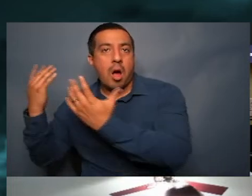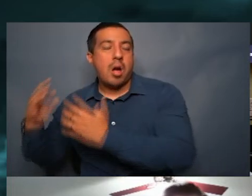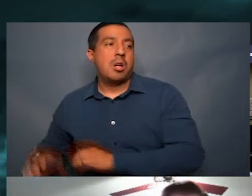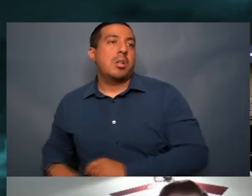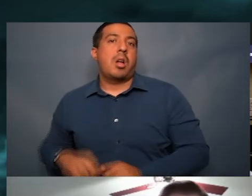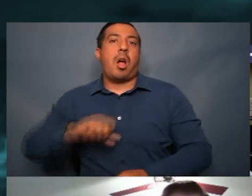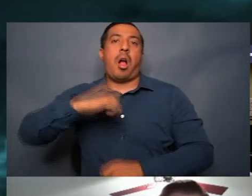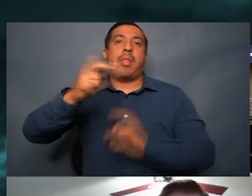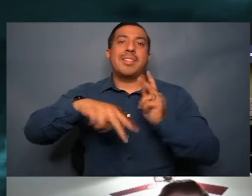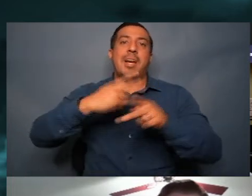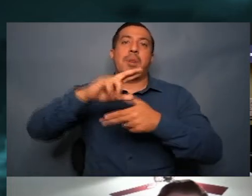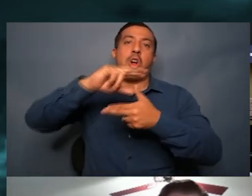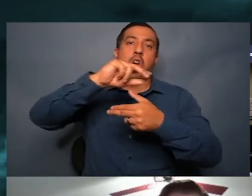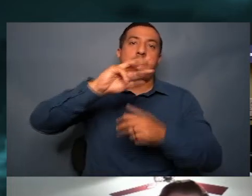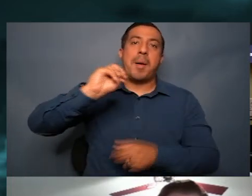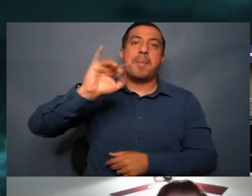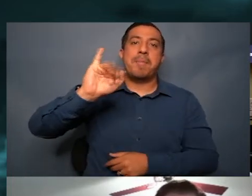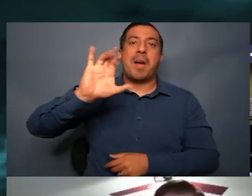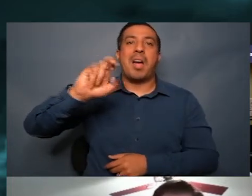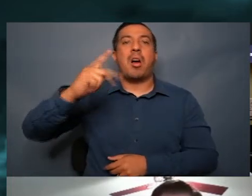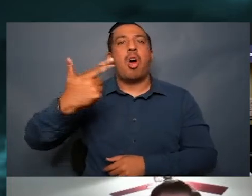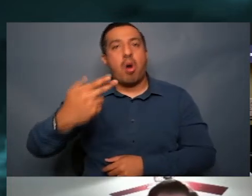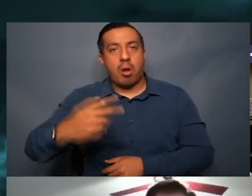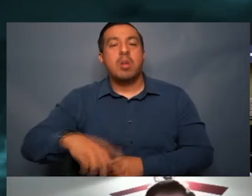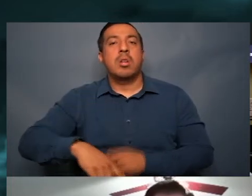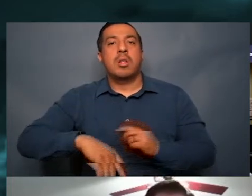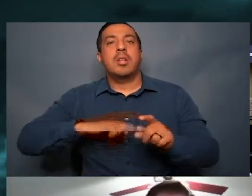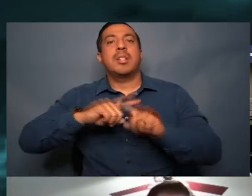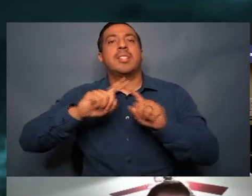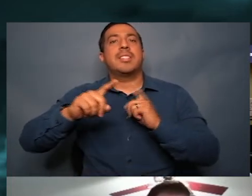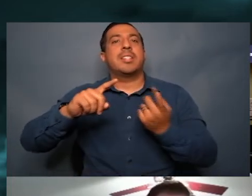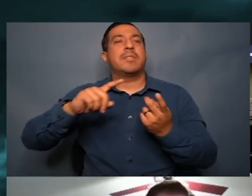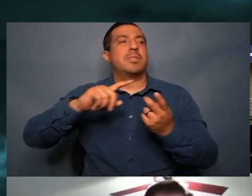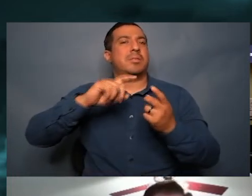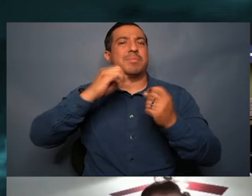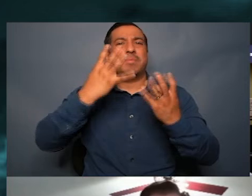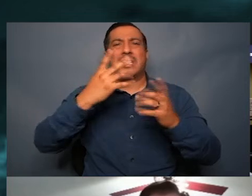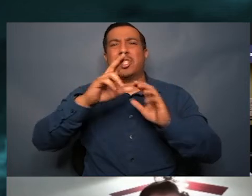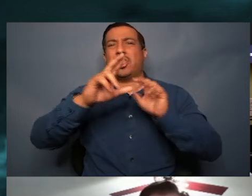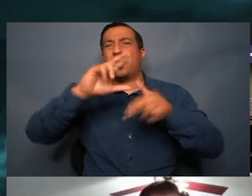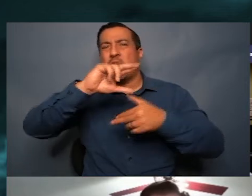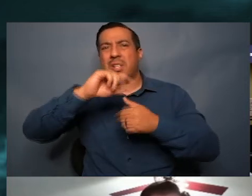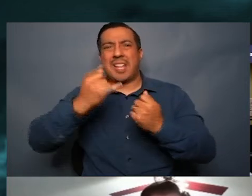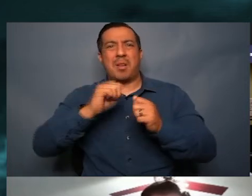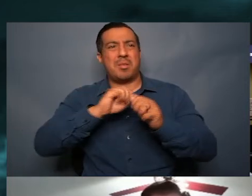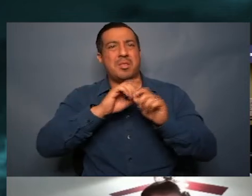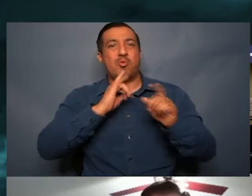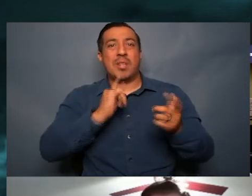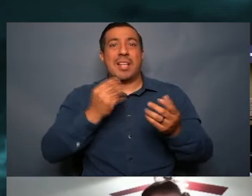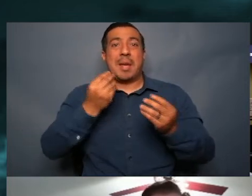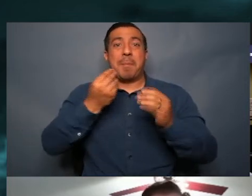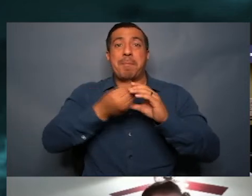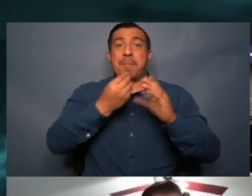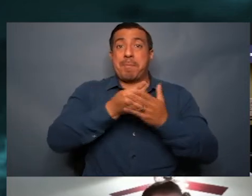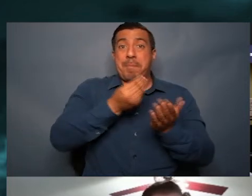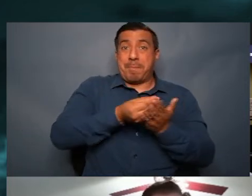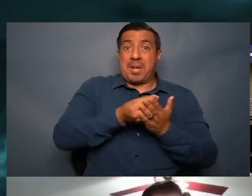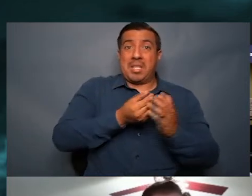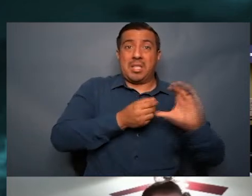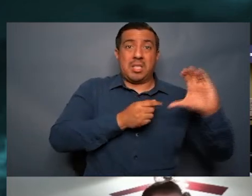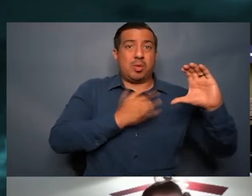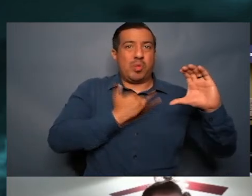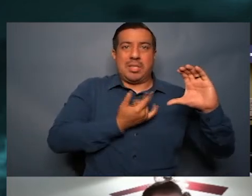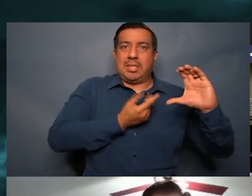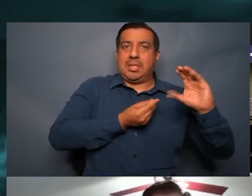other hurricanes, Hurricane Michael, and of course the hurricane season last year. And so it's stretching those dollars very,